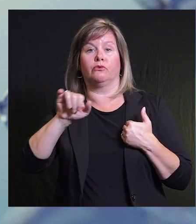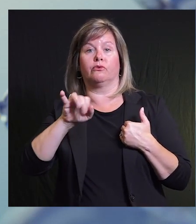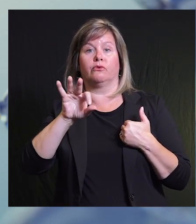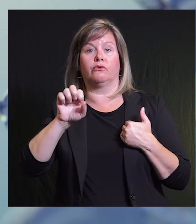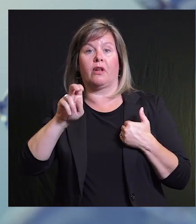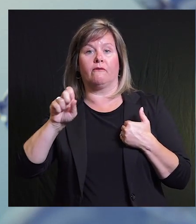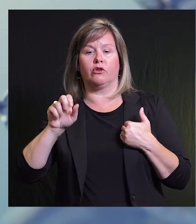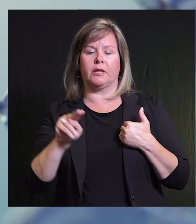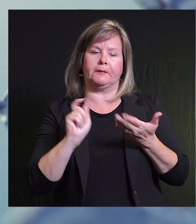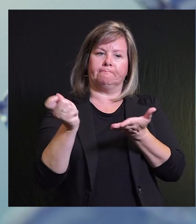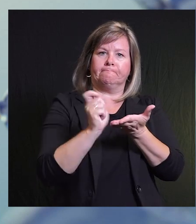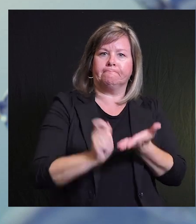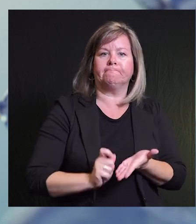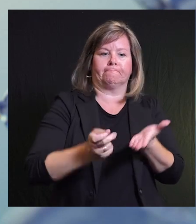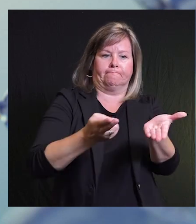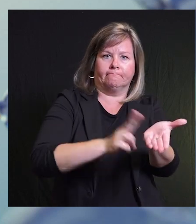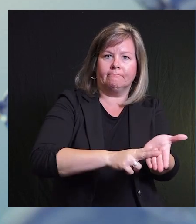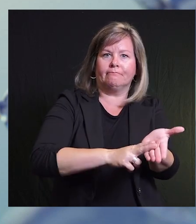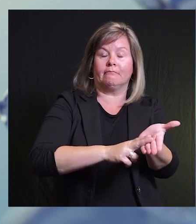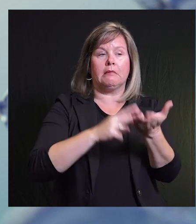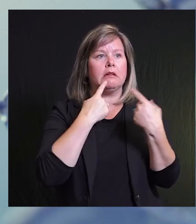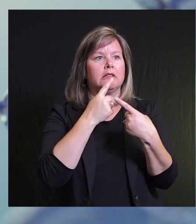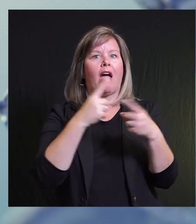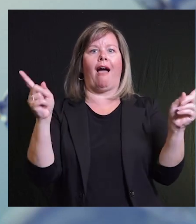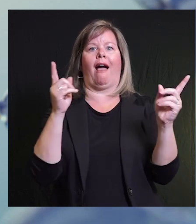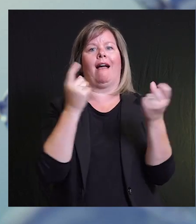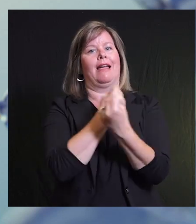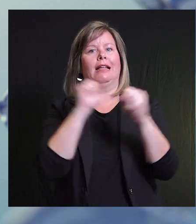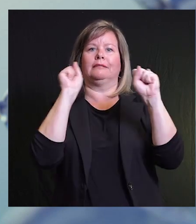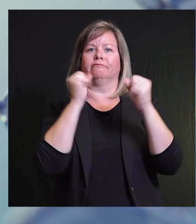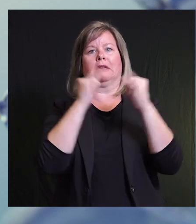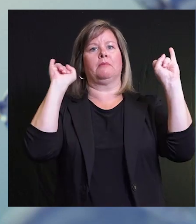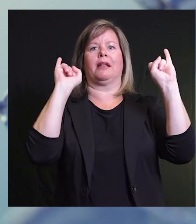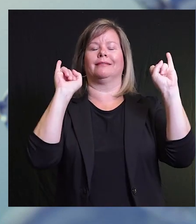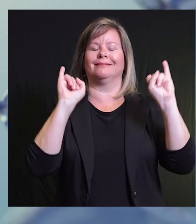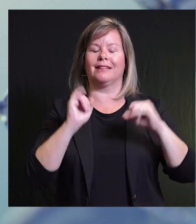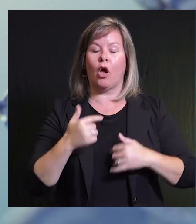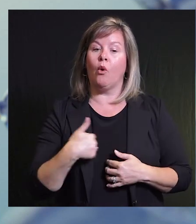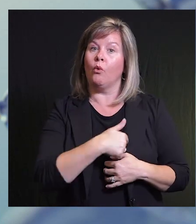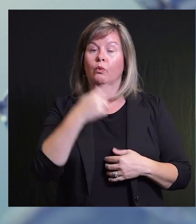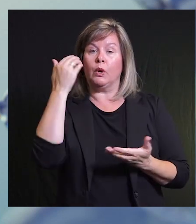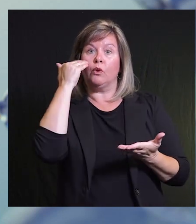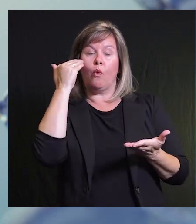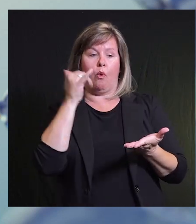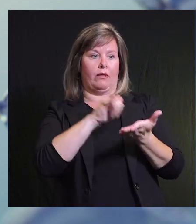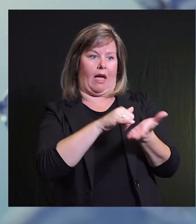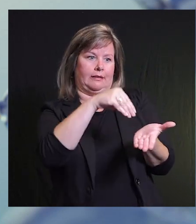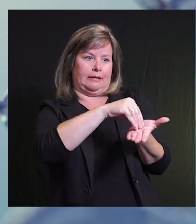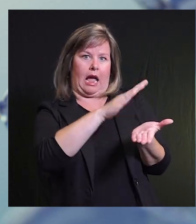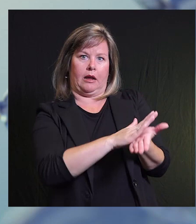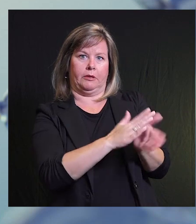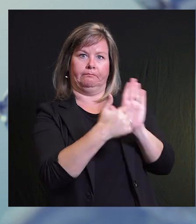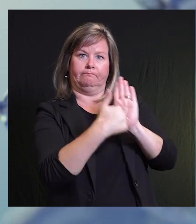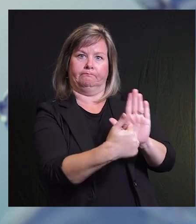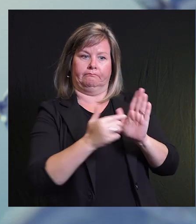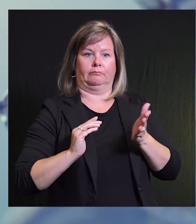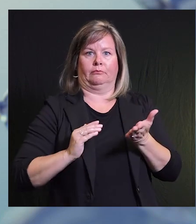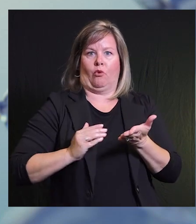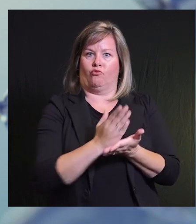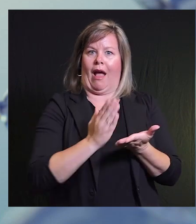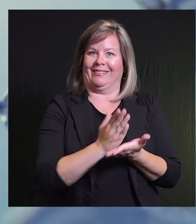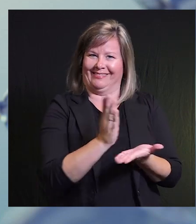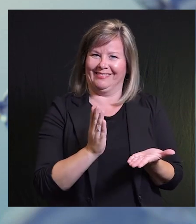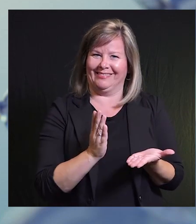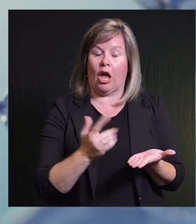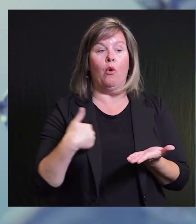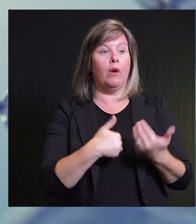was approved by the Continental Congress. And in that document, it spells out the very first American rights, and